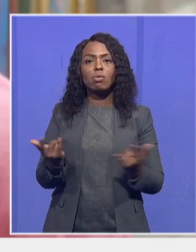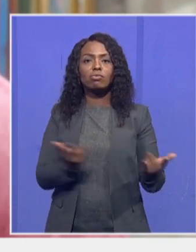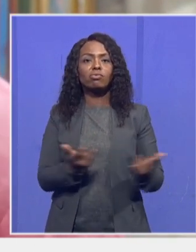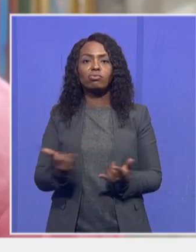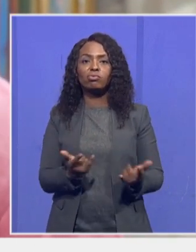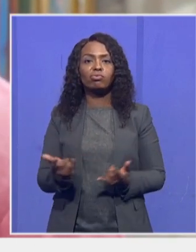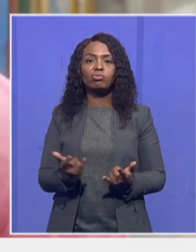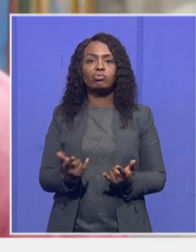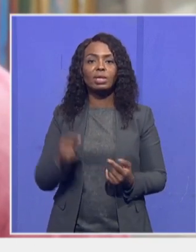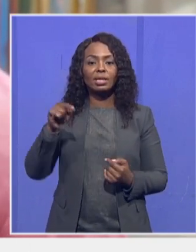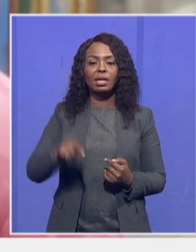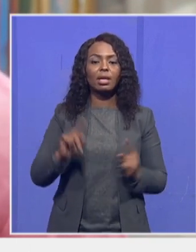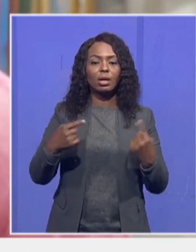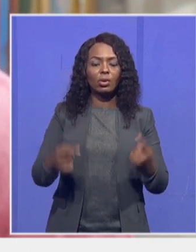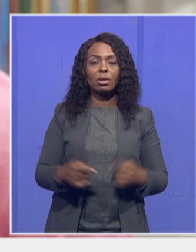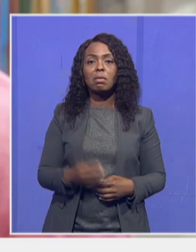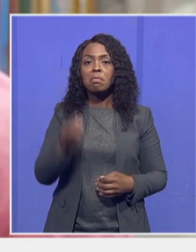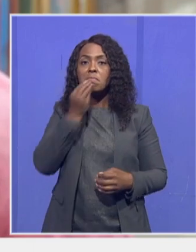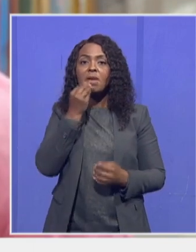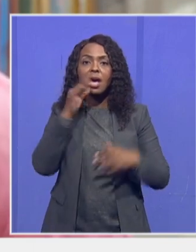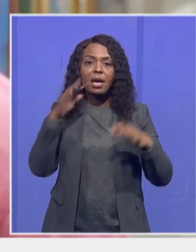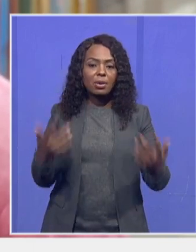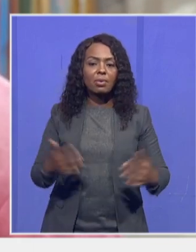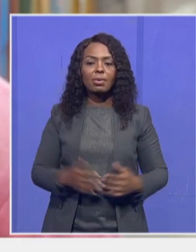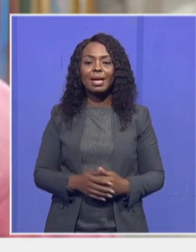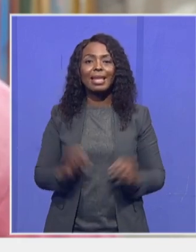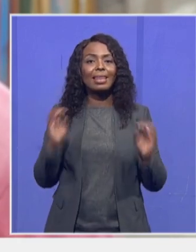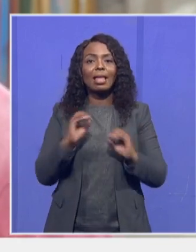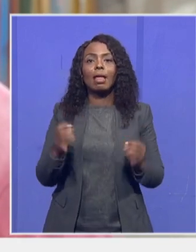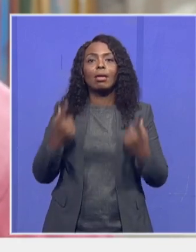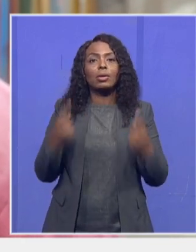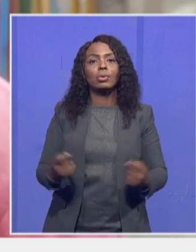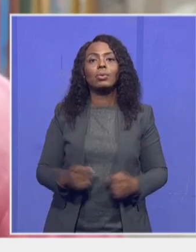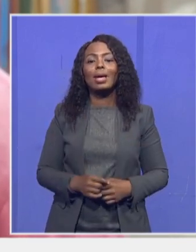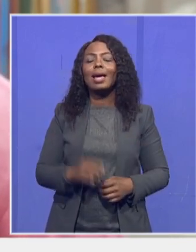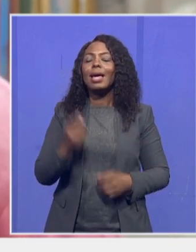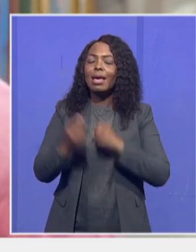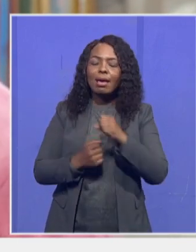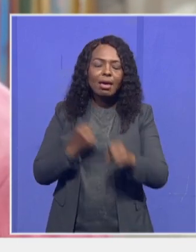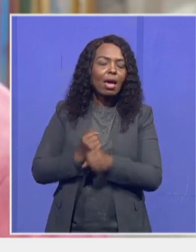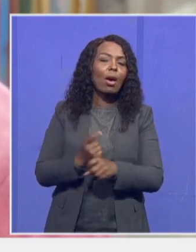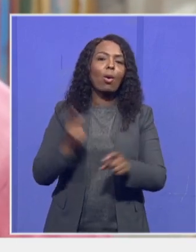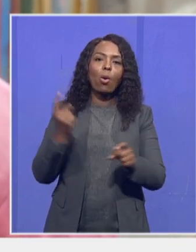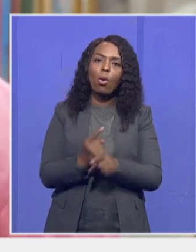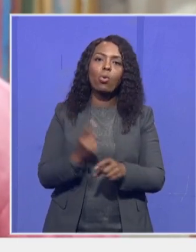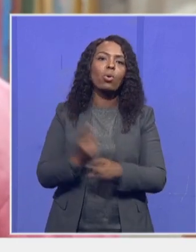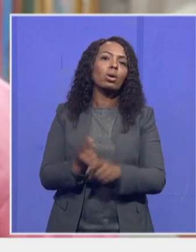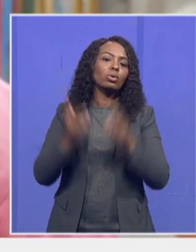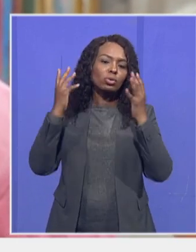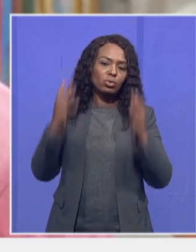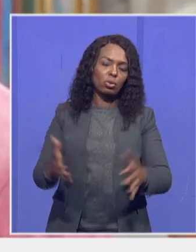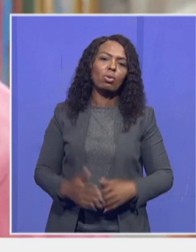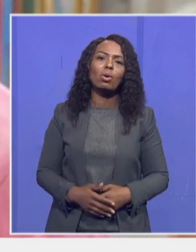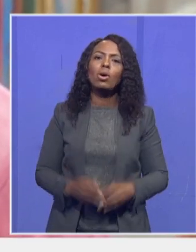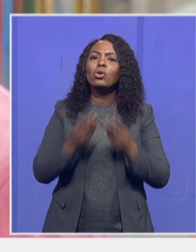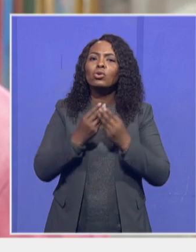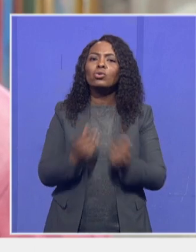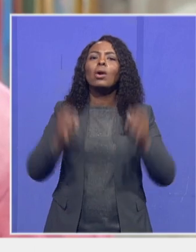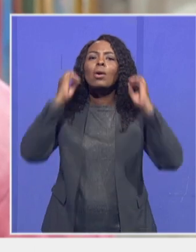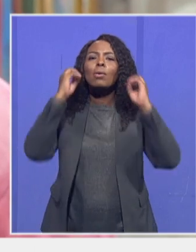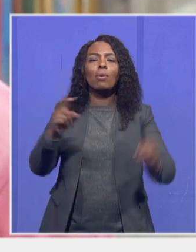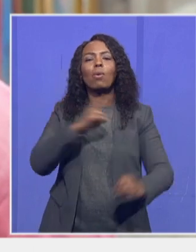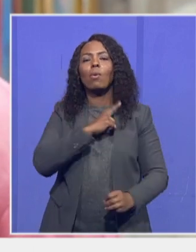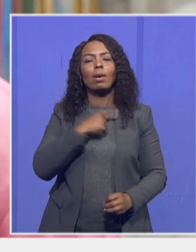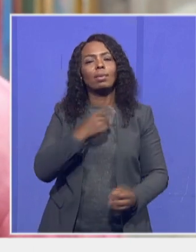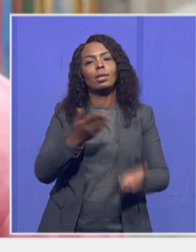ukusebenza asinakudla awikho into esingayenza and lento yenzeka every year angazi ukuthi why bengayisukumeli